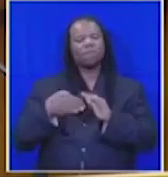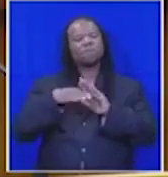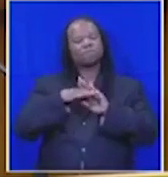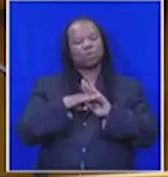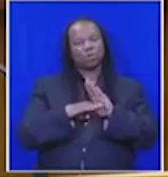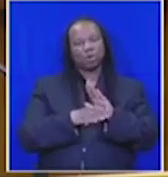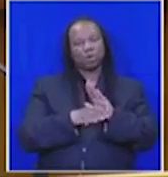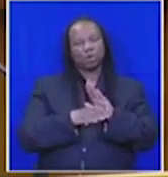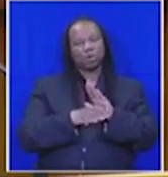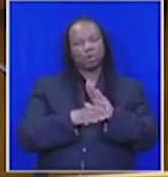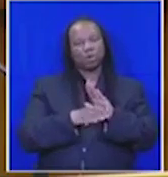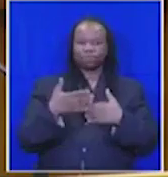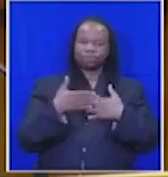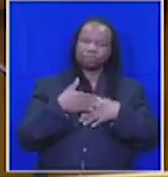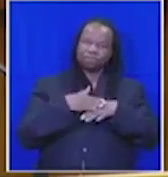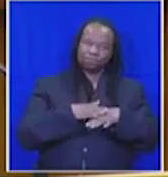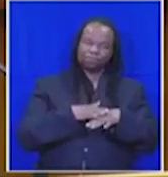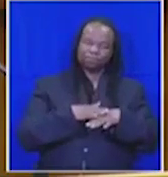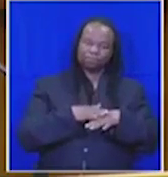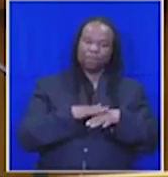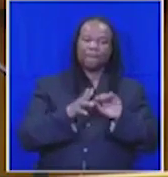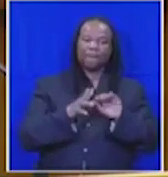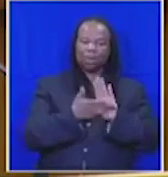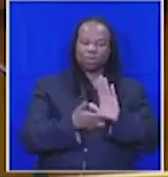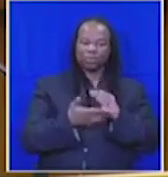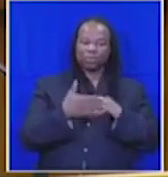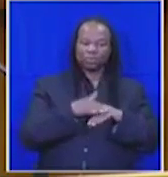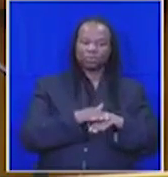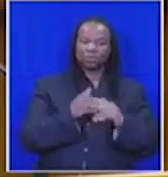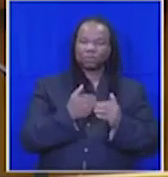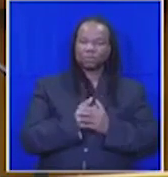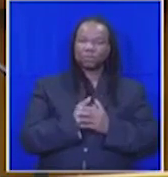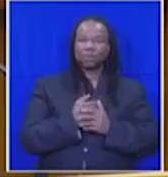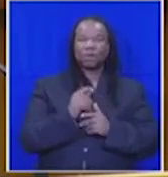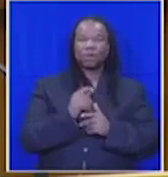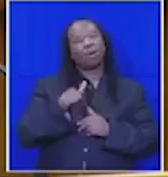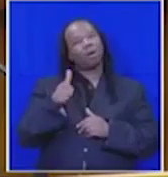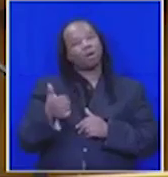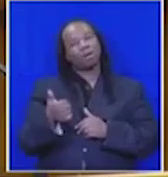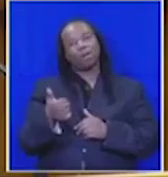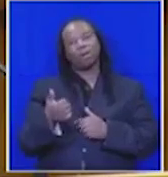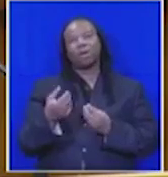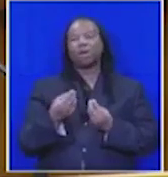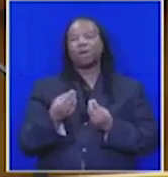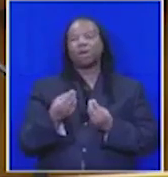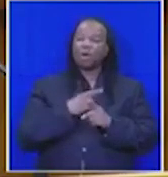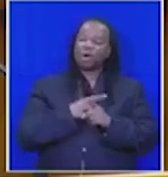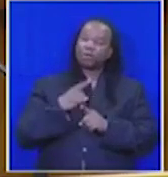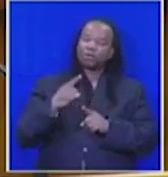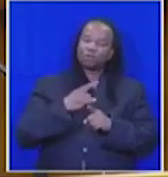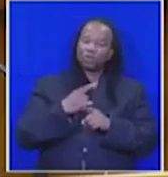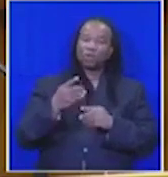in implementing the approved policy. Amongst others, we have been able to achieve the following